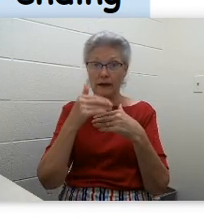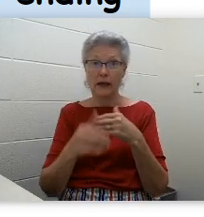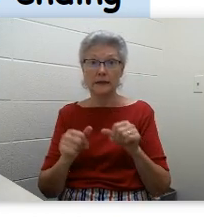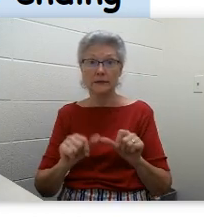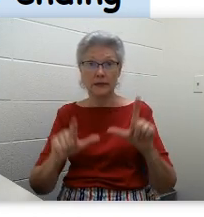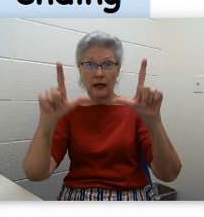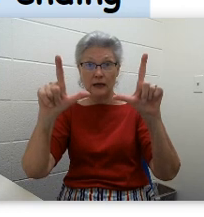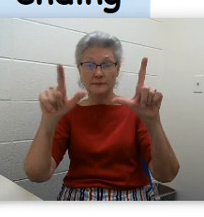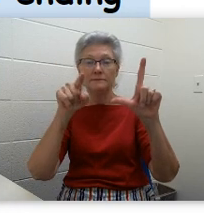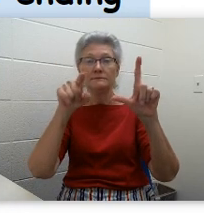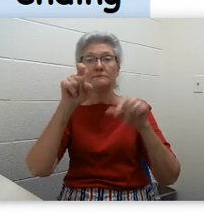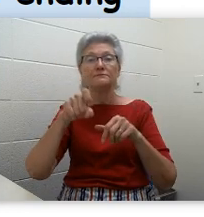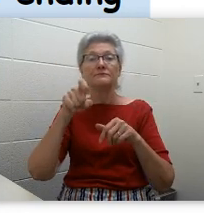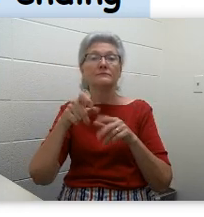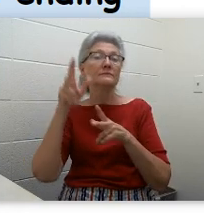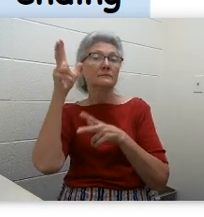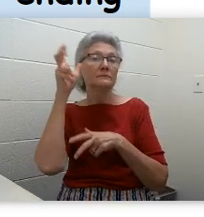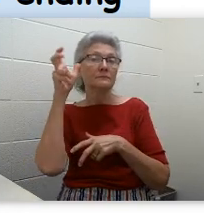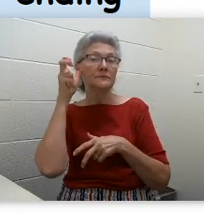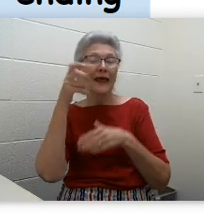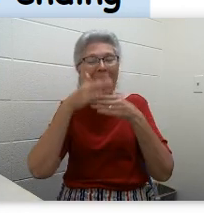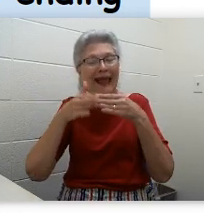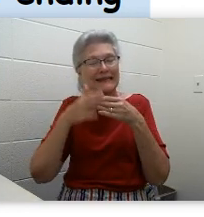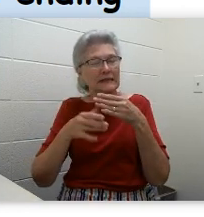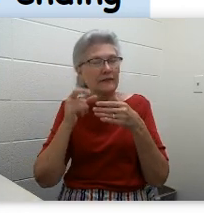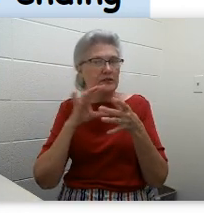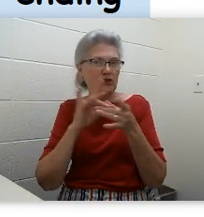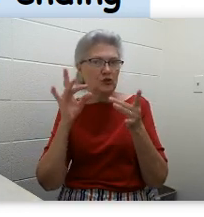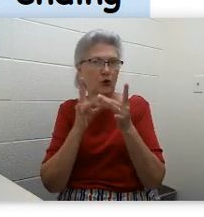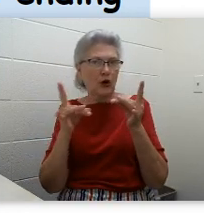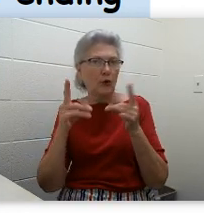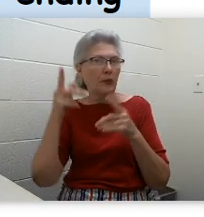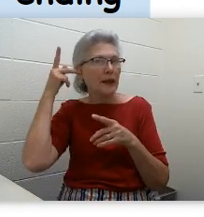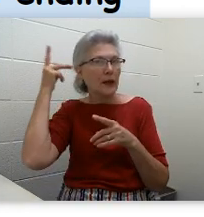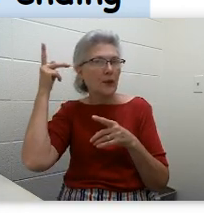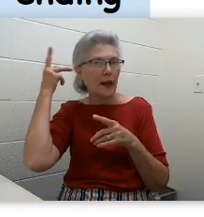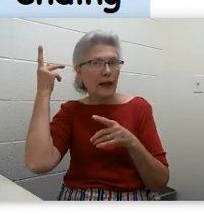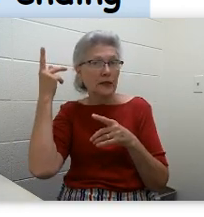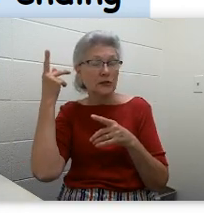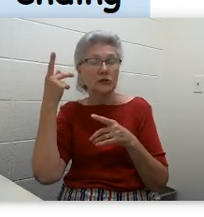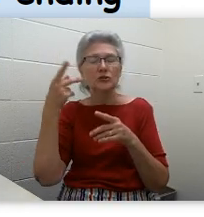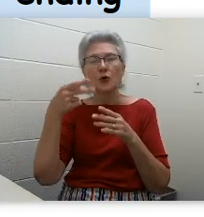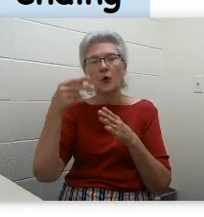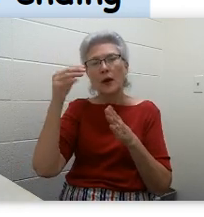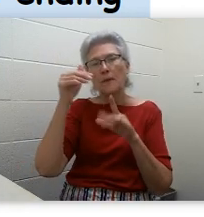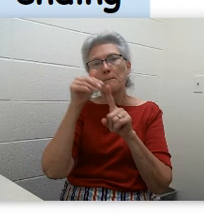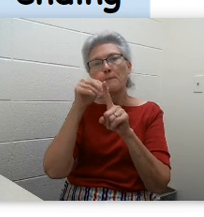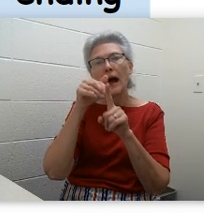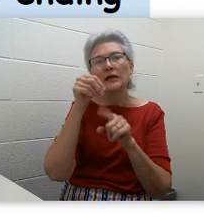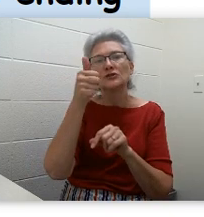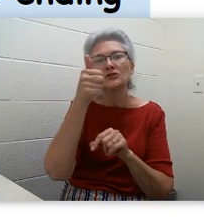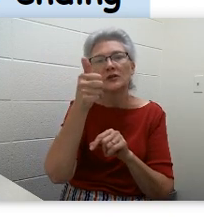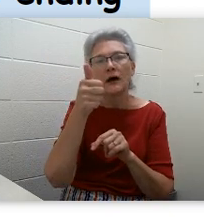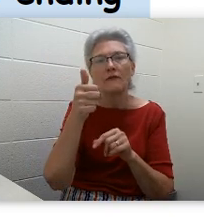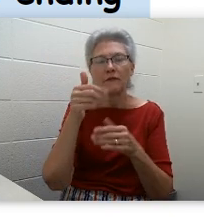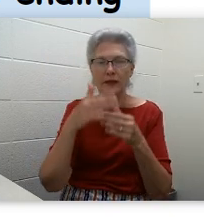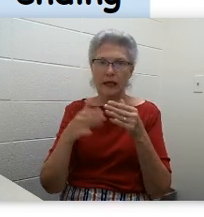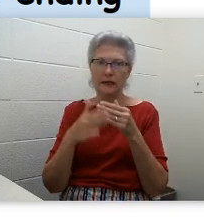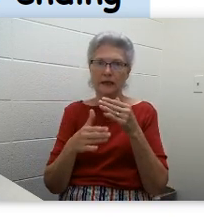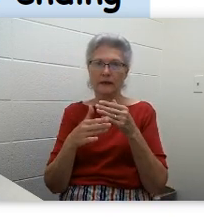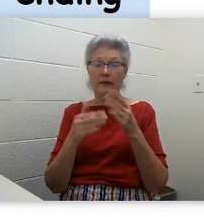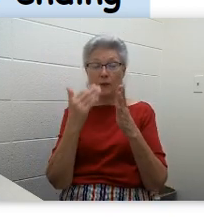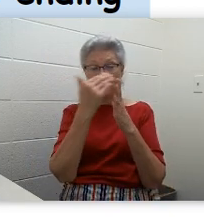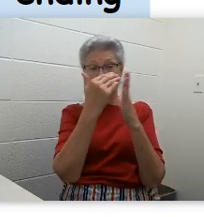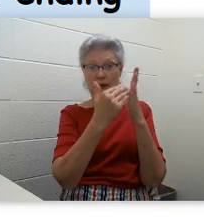you will be able to re-listen to the ending of the story to refresh your memory. There you will also see a list